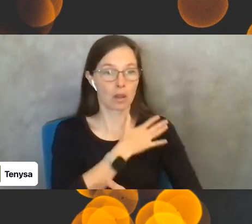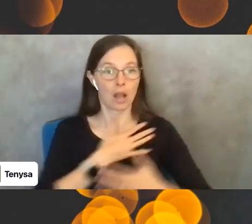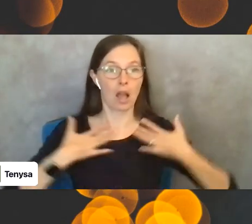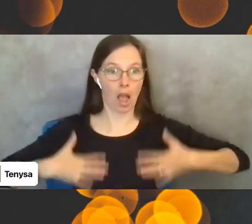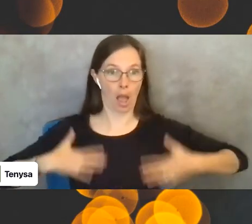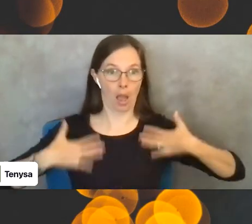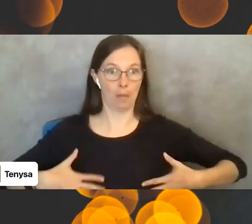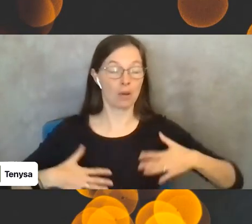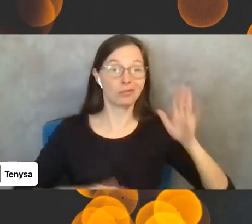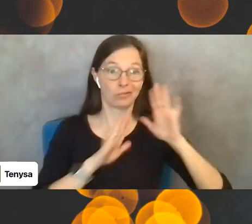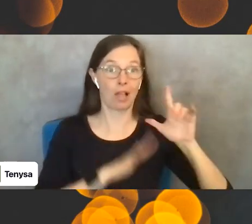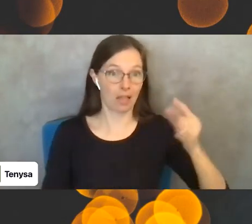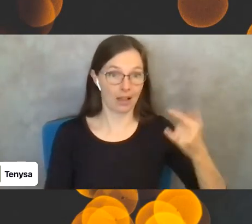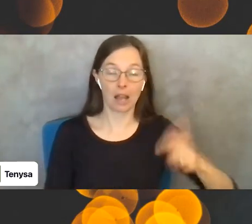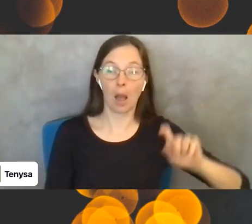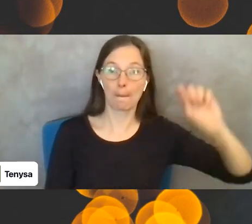So bam.